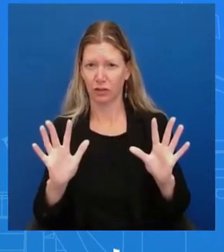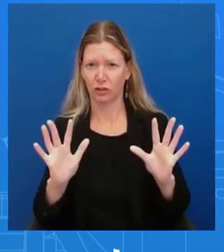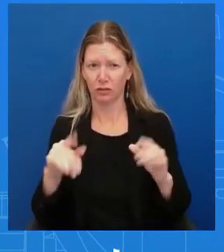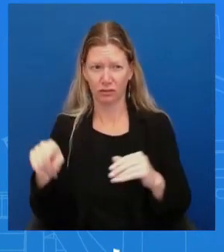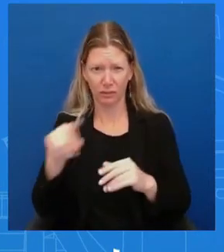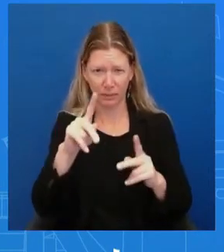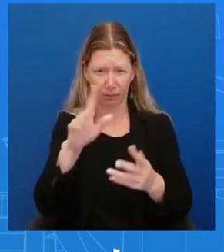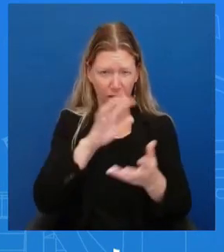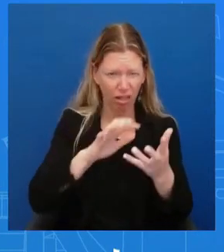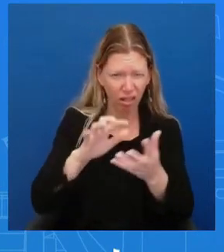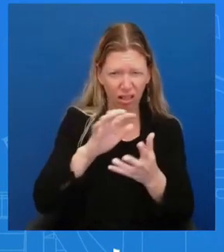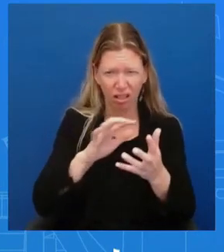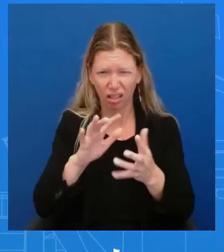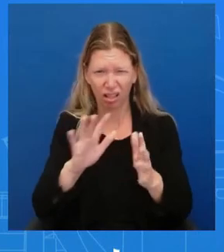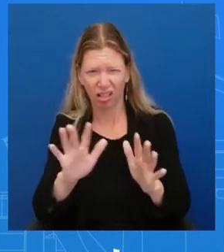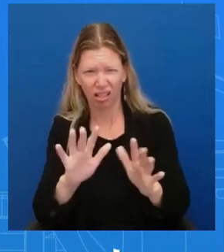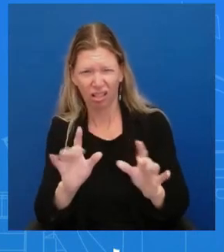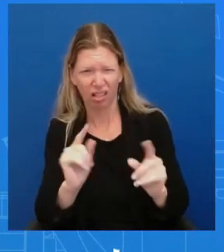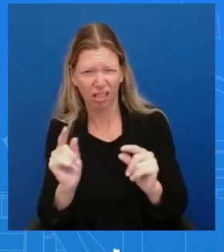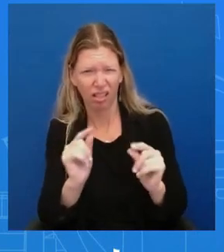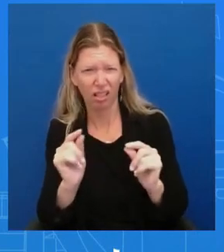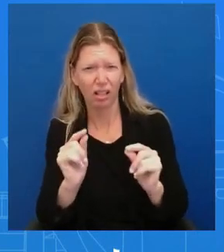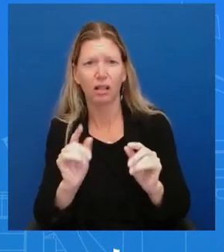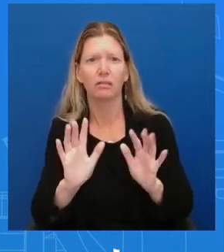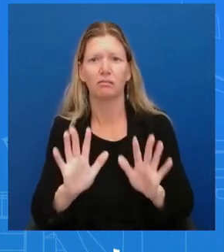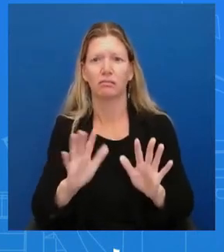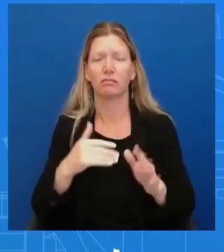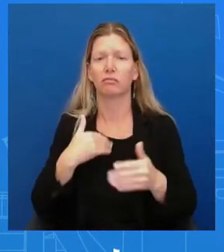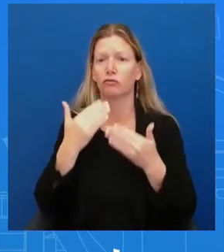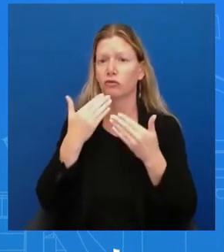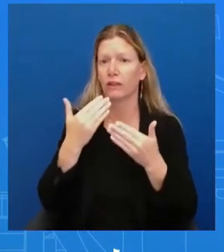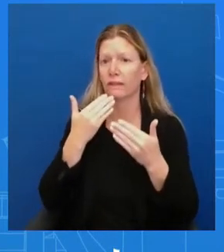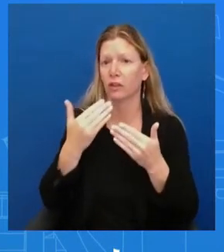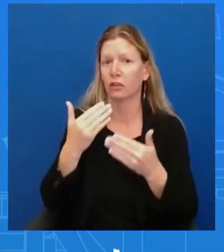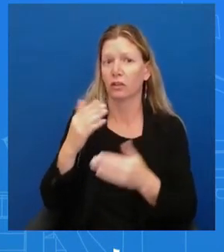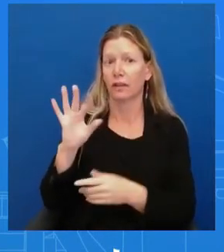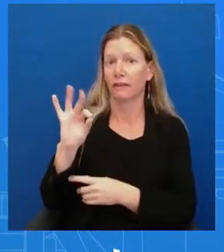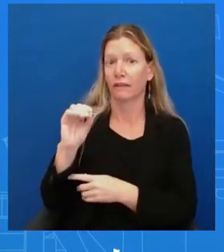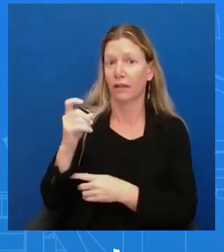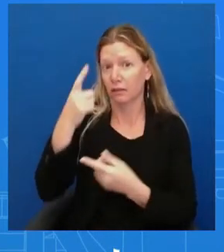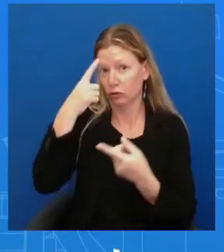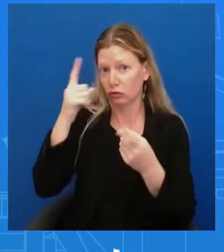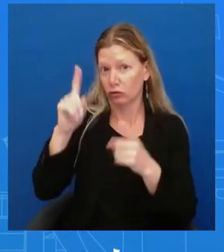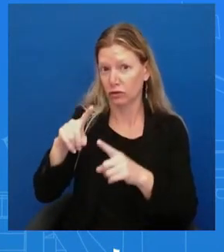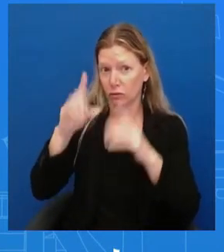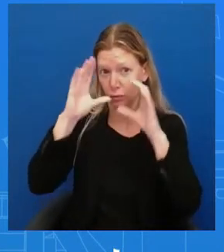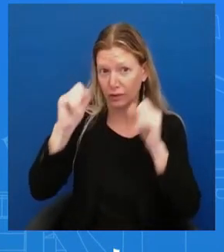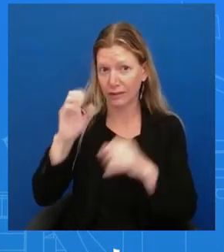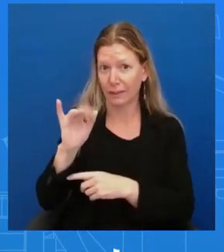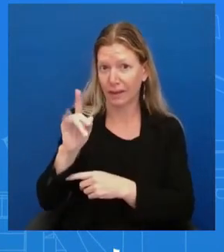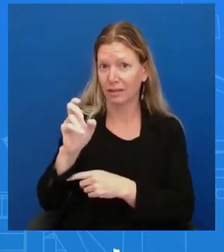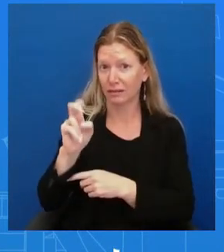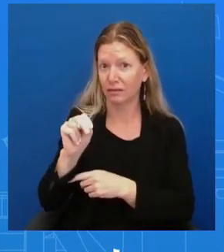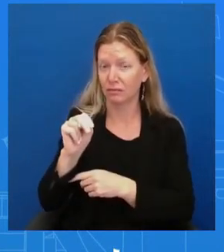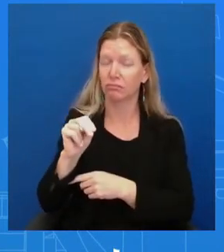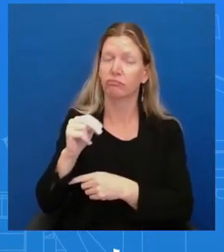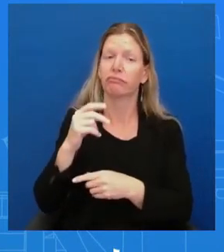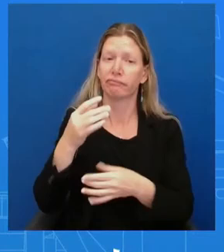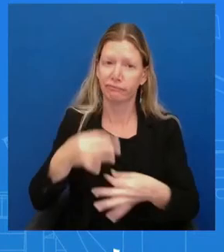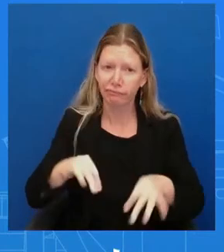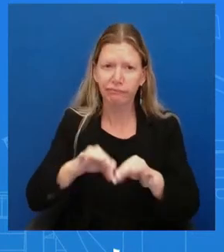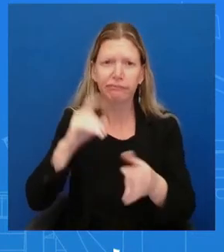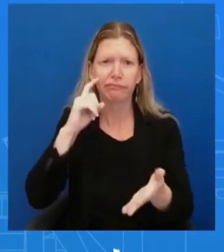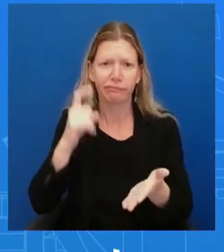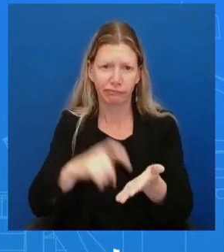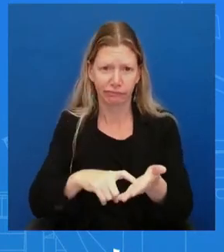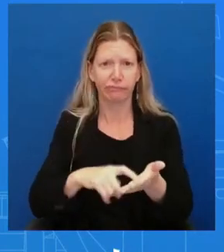that Fox agrees with President Biden about the importance of recognizing Trans Day of Visibility. And I'll just quote something that